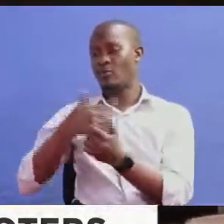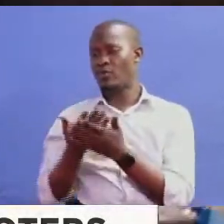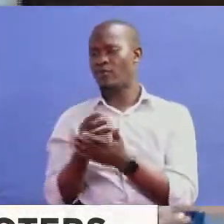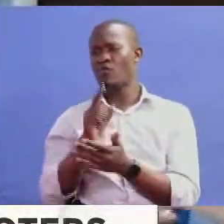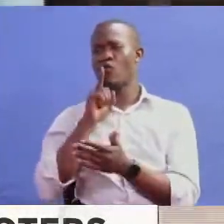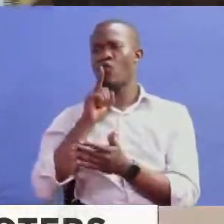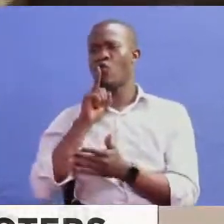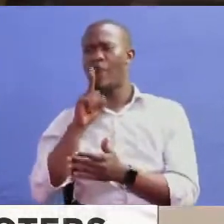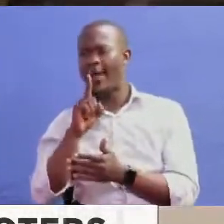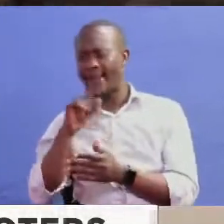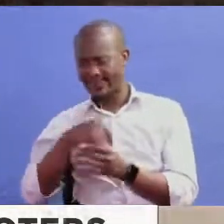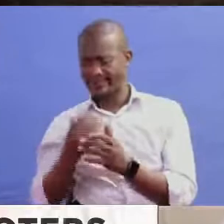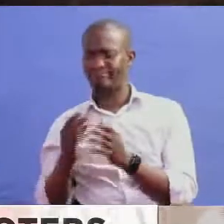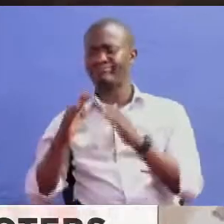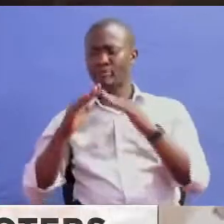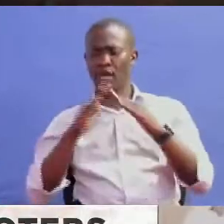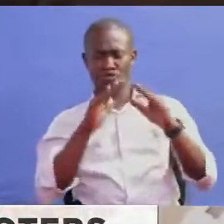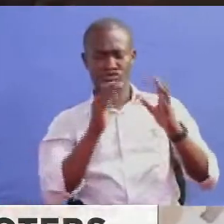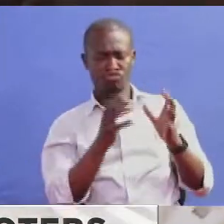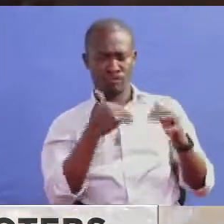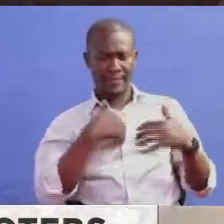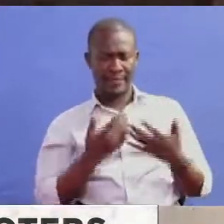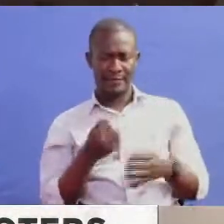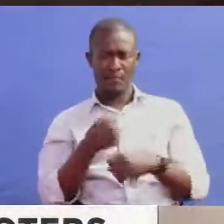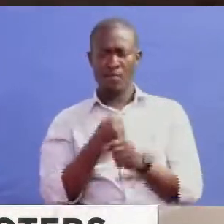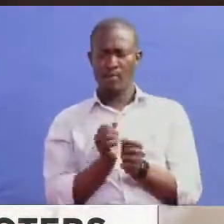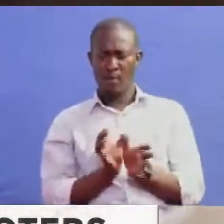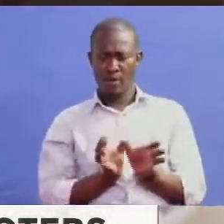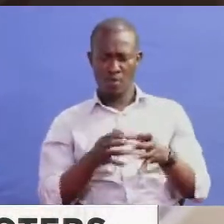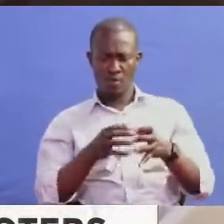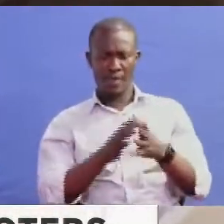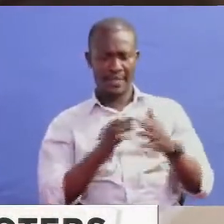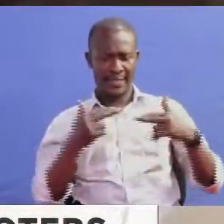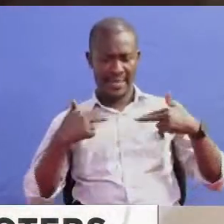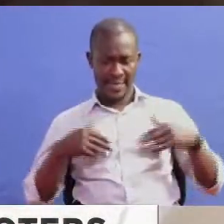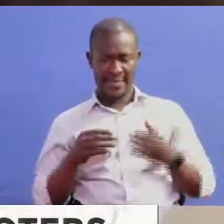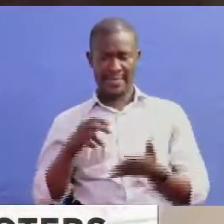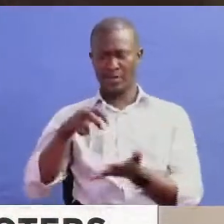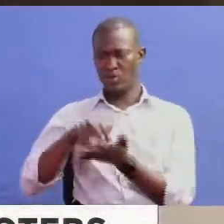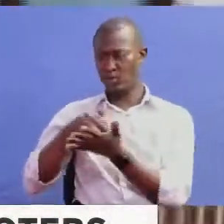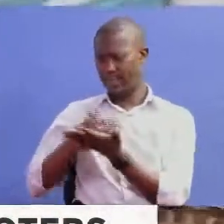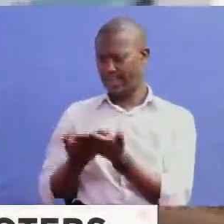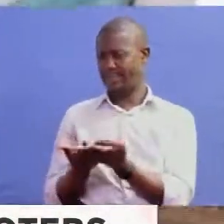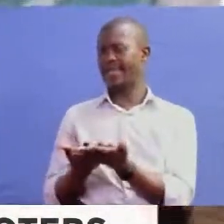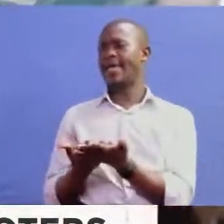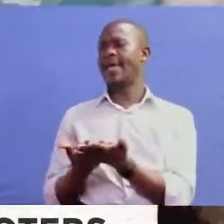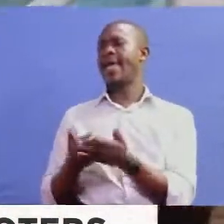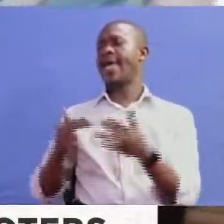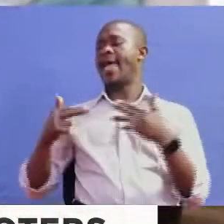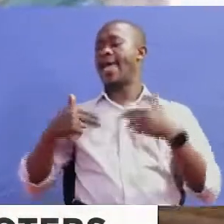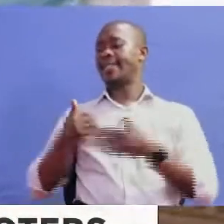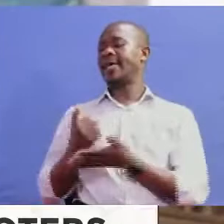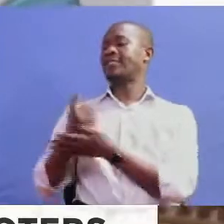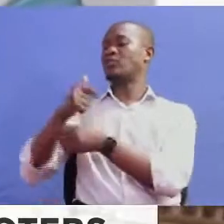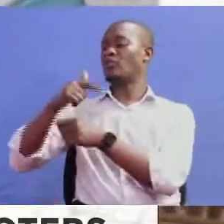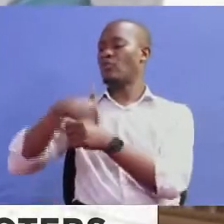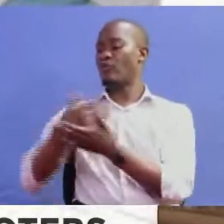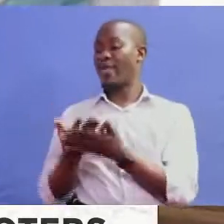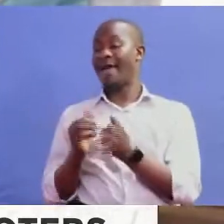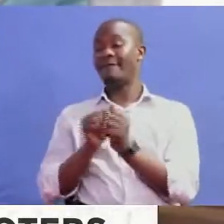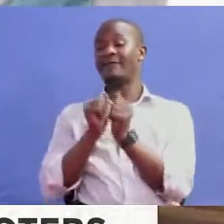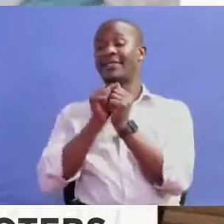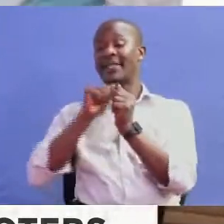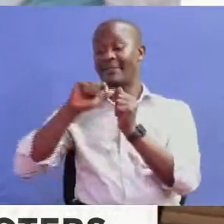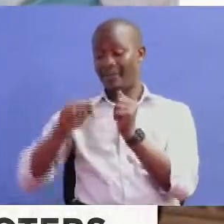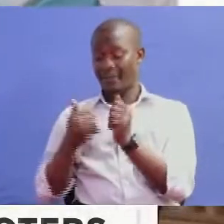households, 1,000 households forming one community health unit. Headed by community health assistant, the country has approximately 10,000